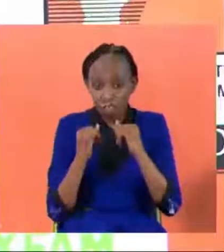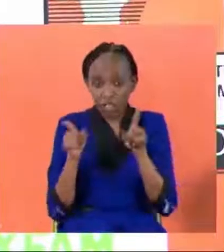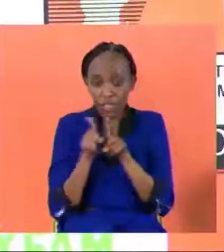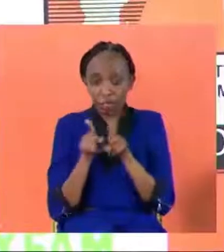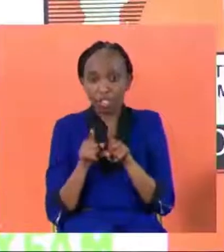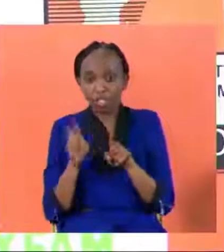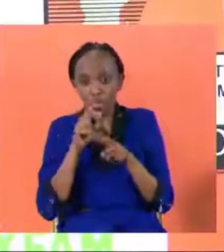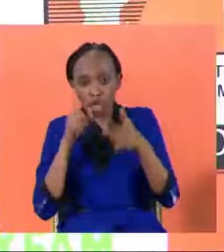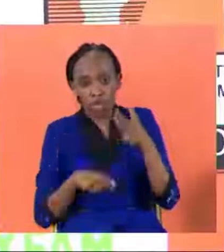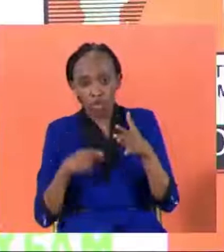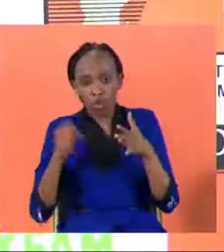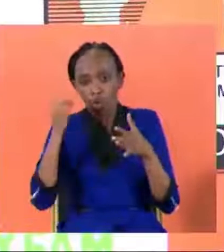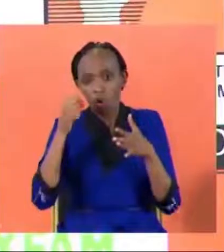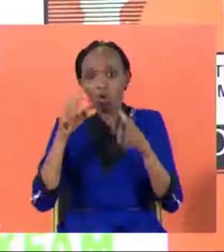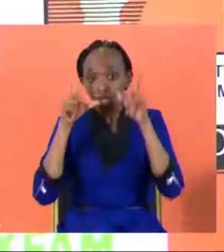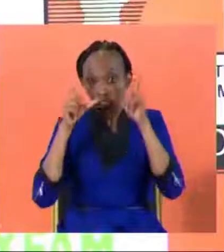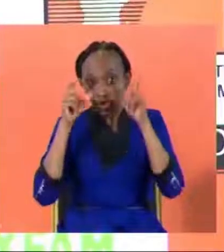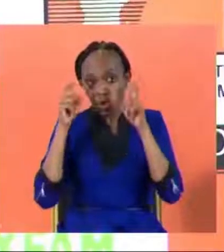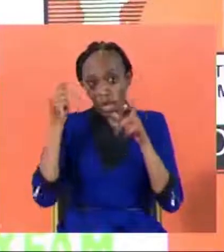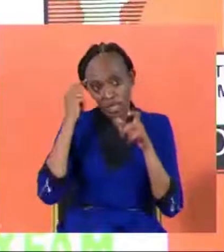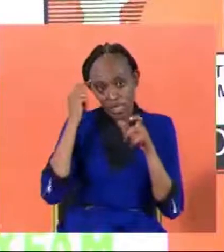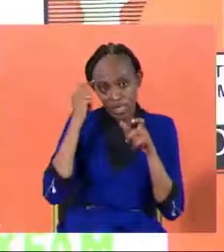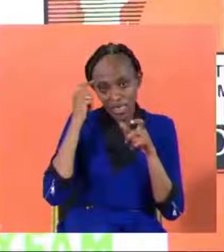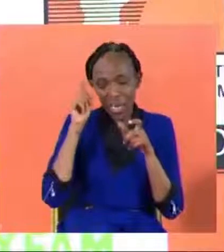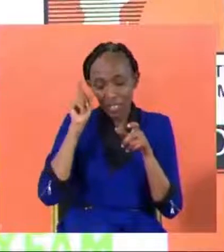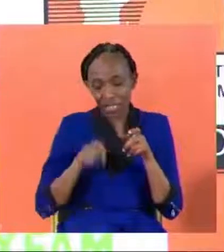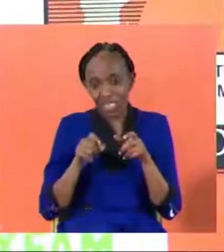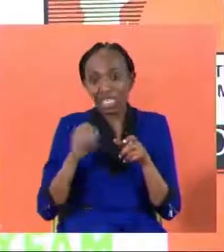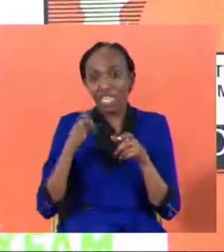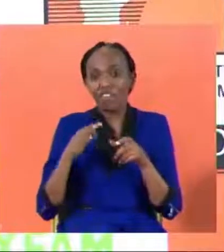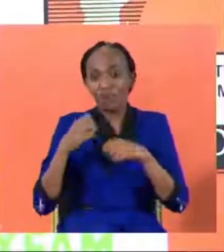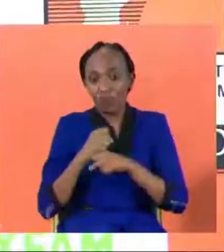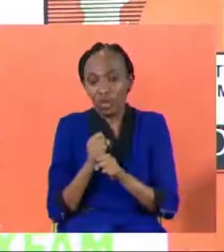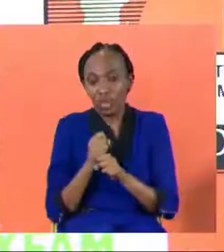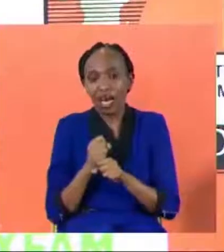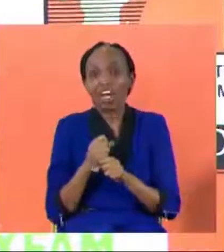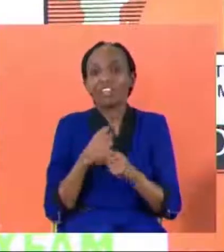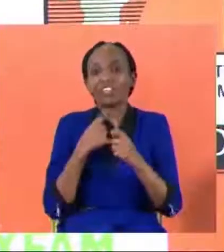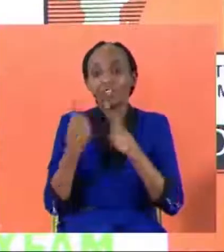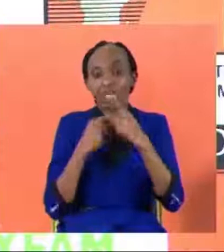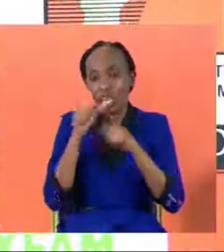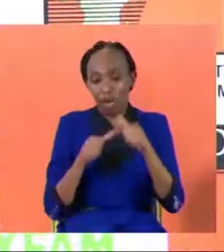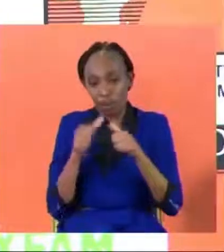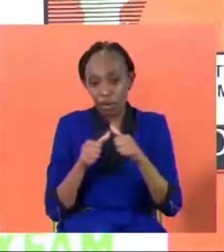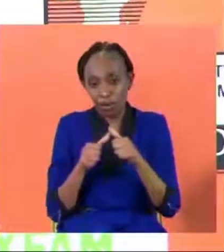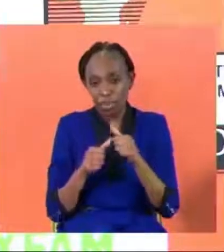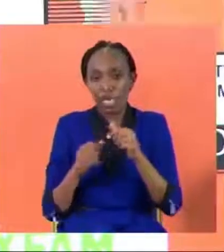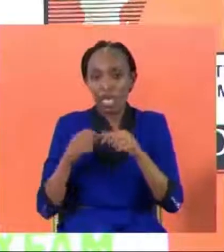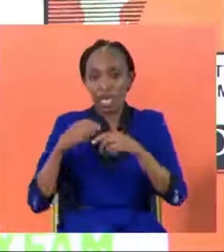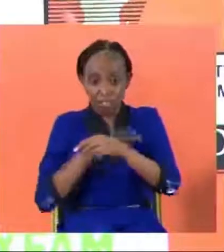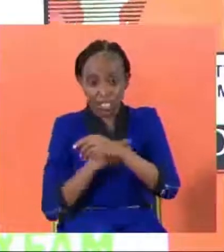what kind of shots I would need. So if I'm doing a vaccine manufacturing plant, I'm thinking about packaging, processing, I'm thinking about